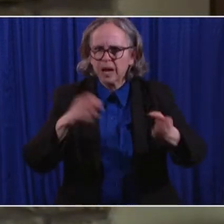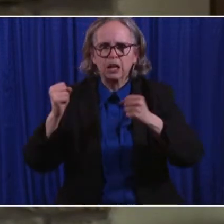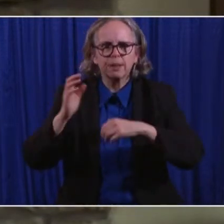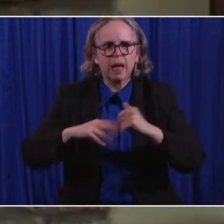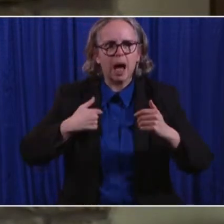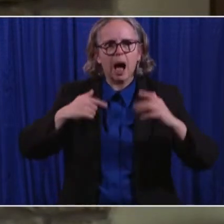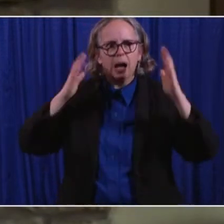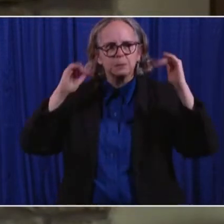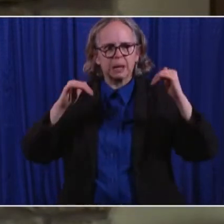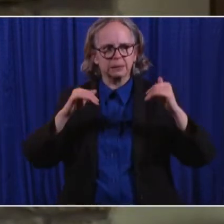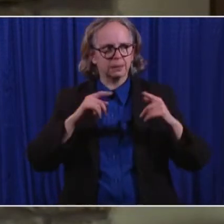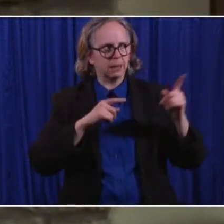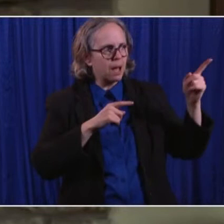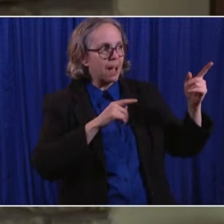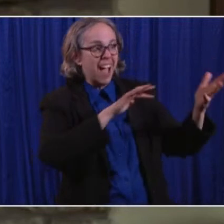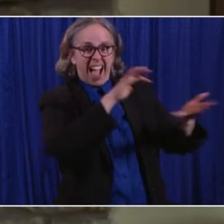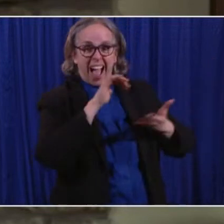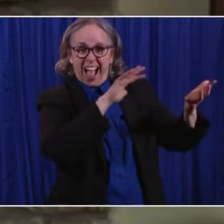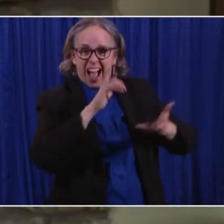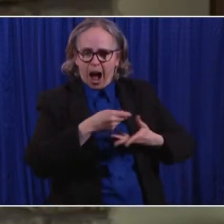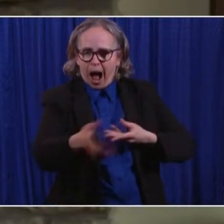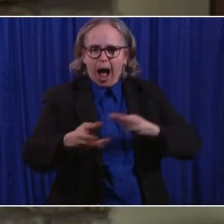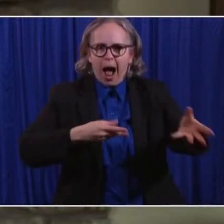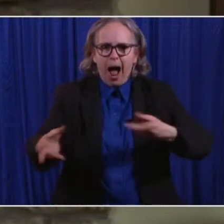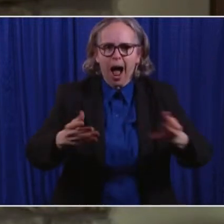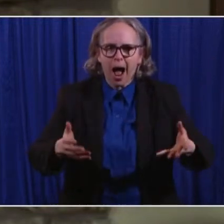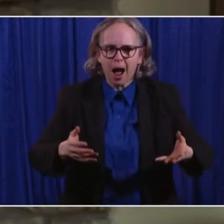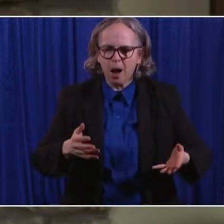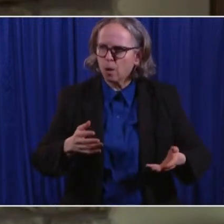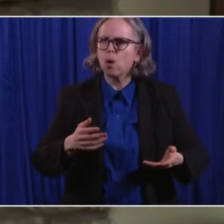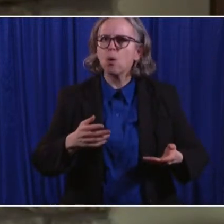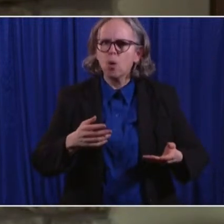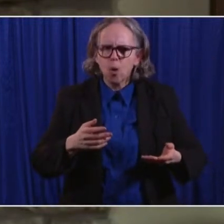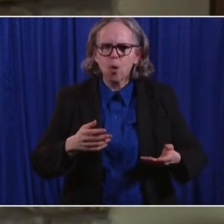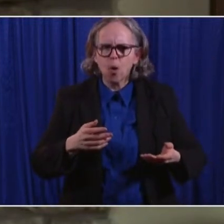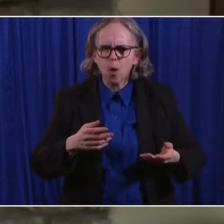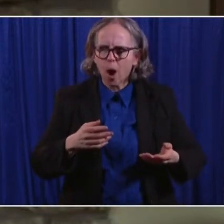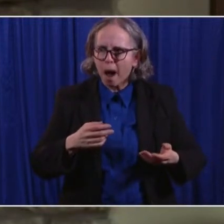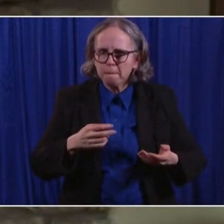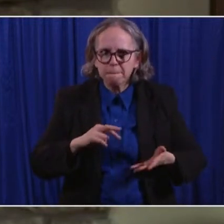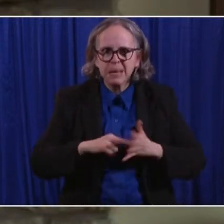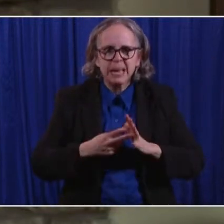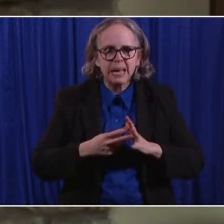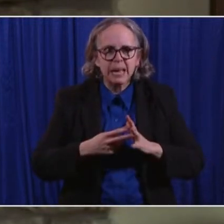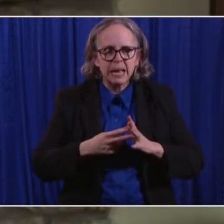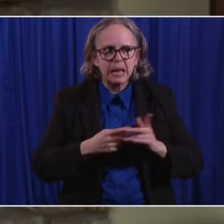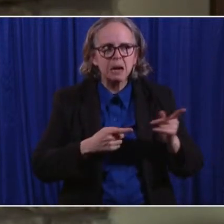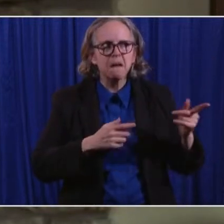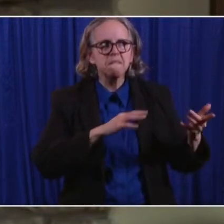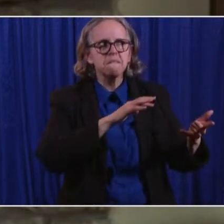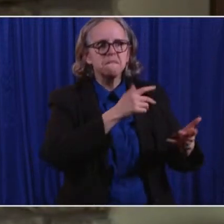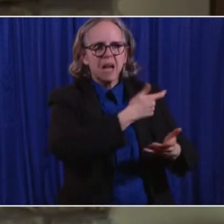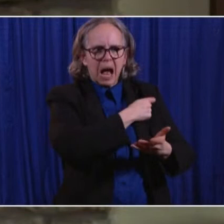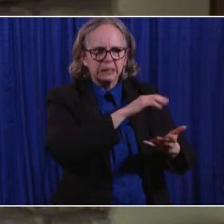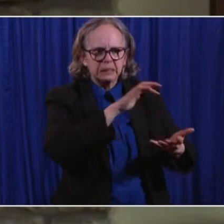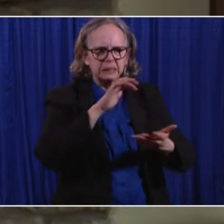We anticipate to be sort of the same amount for the next few weeks, but